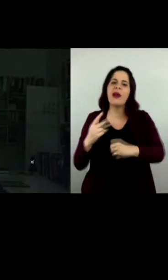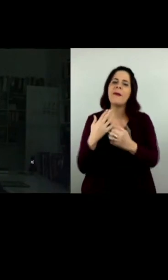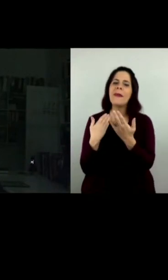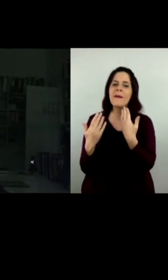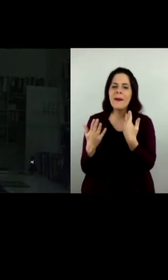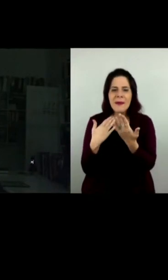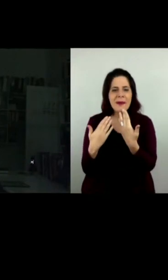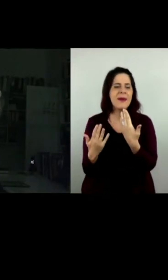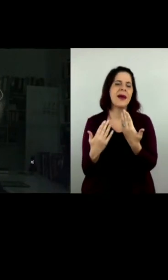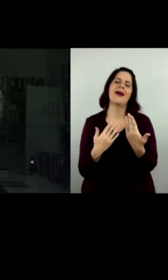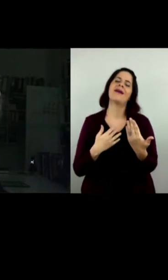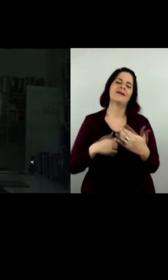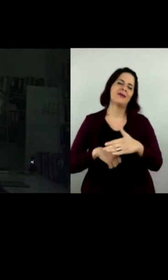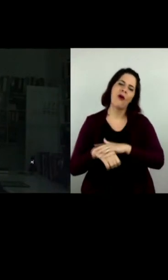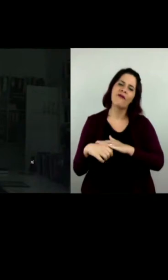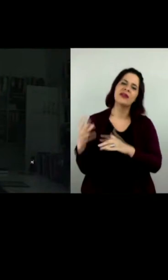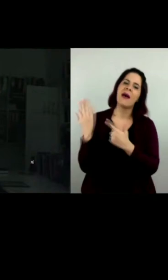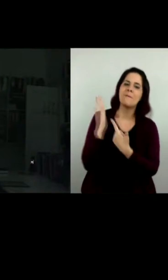again,